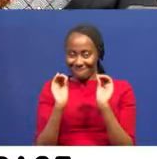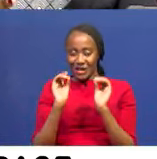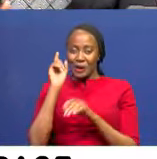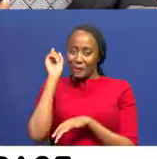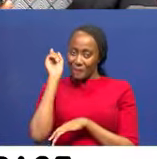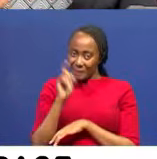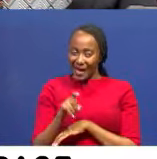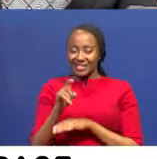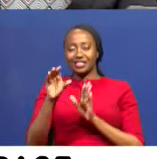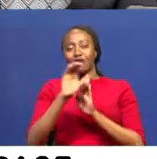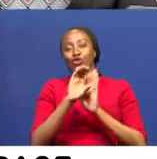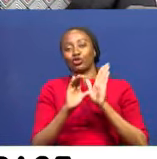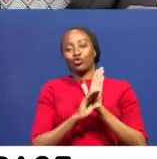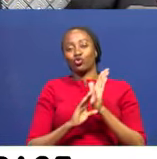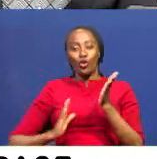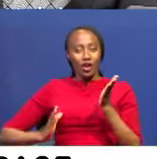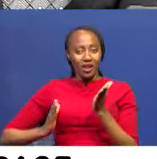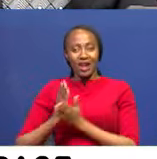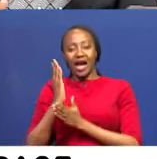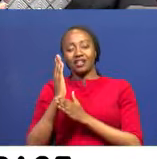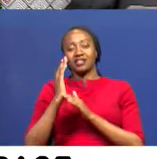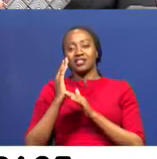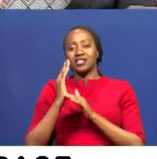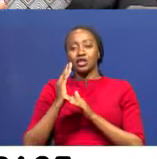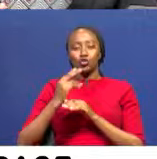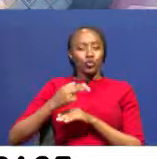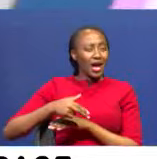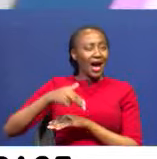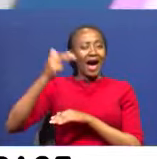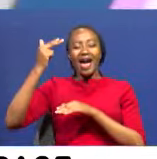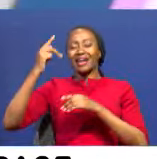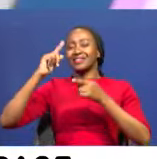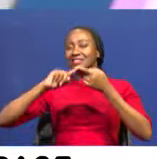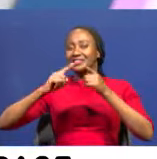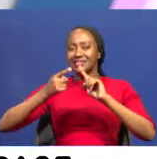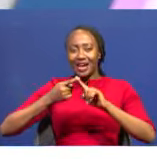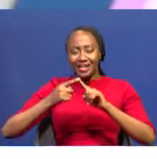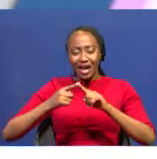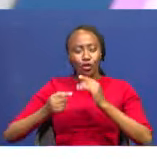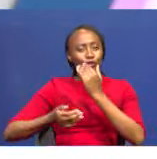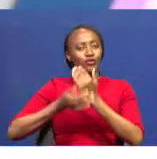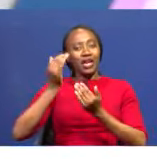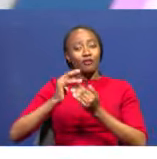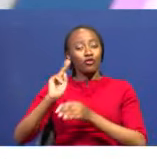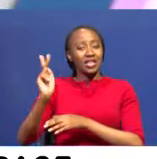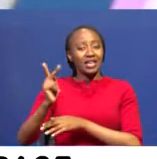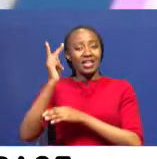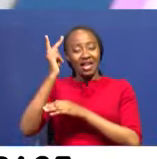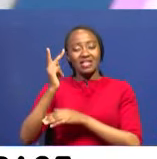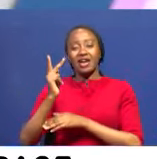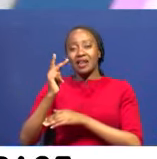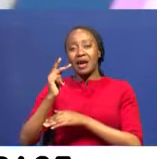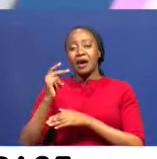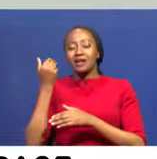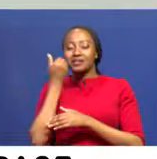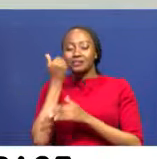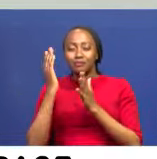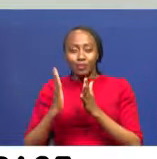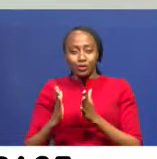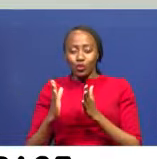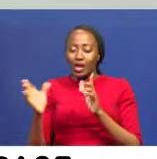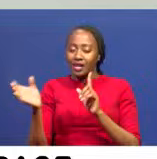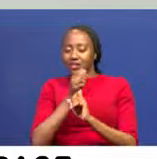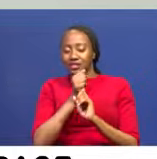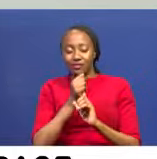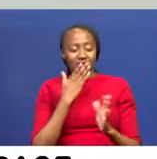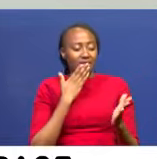the constitutional right to the highest attainable standard of care for the Kenyan patient is achieved. Yes. Thank you so